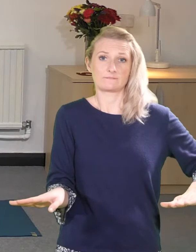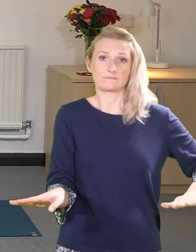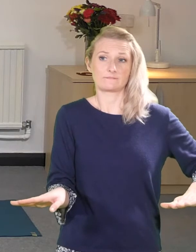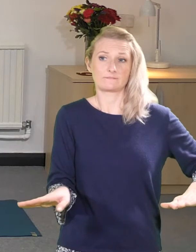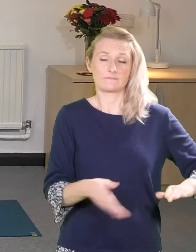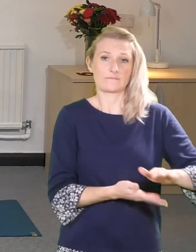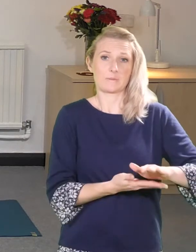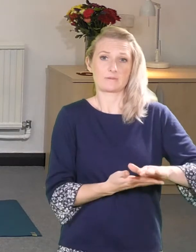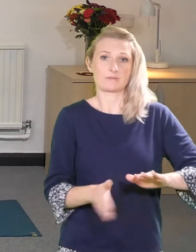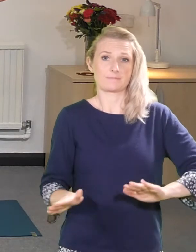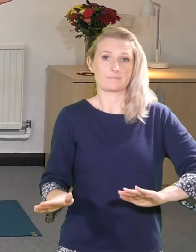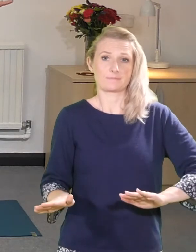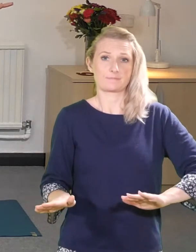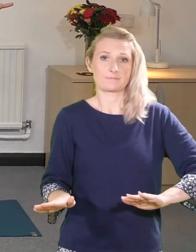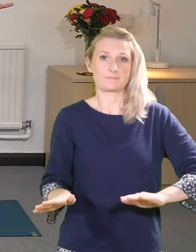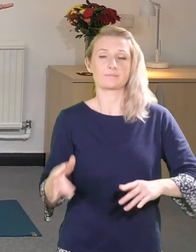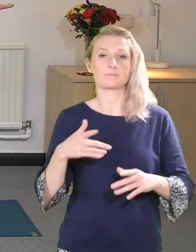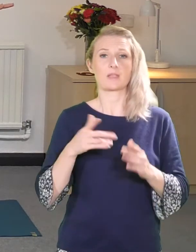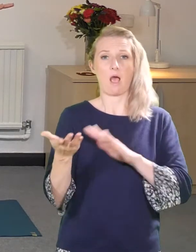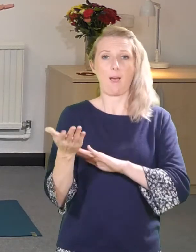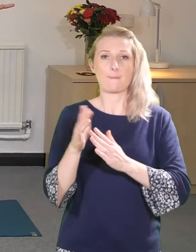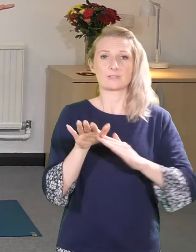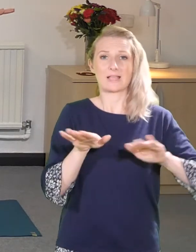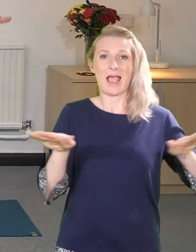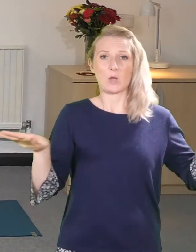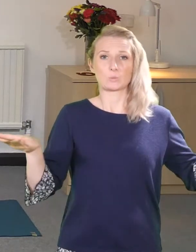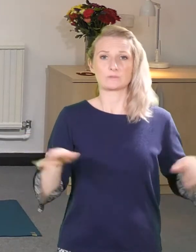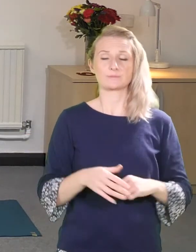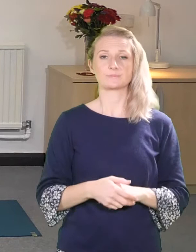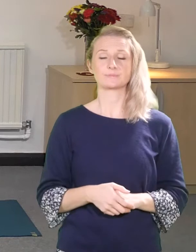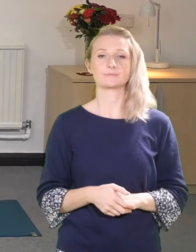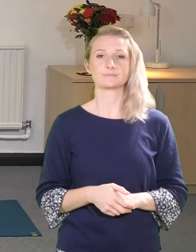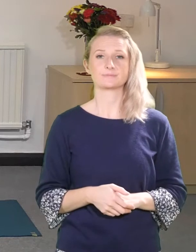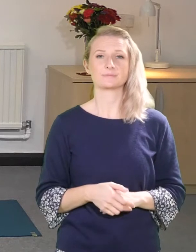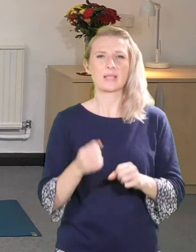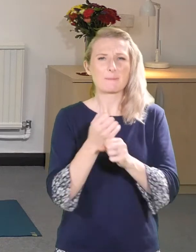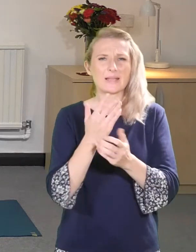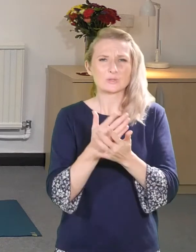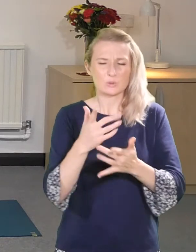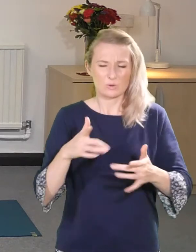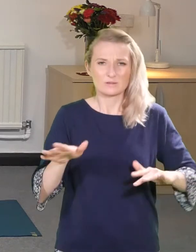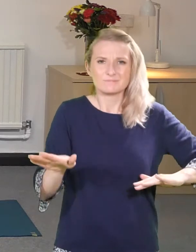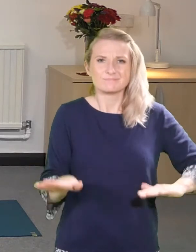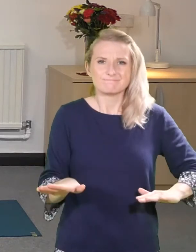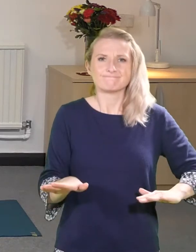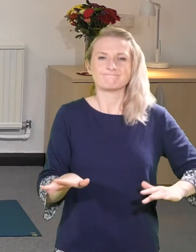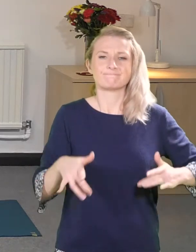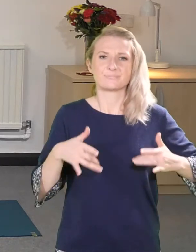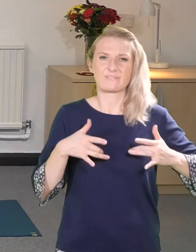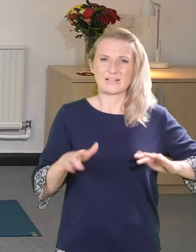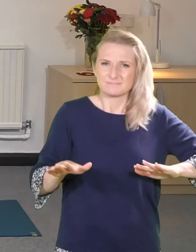as well. And we're extending the arms out to the sides. And just make sure that your feet feel nice and grounded, that your hips